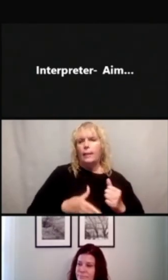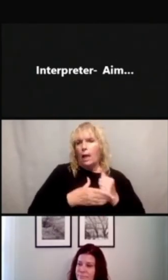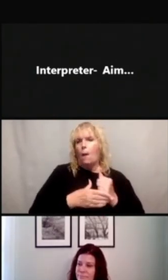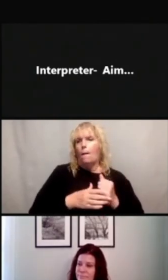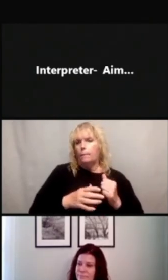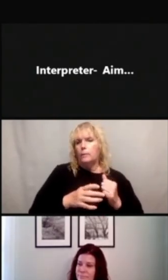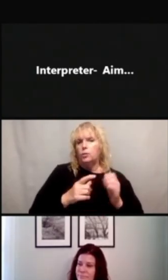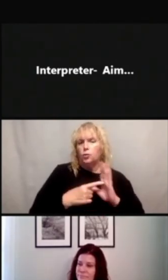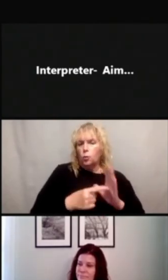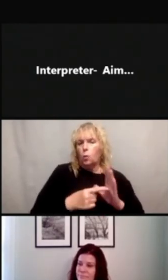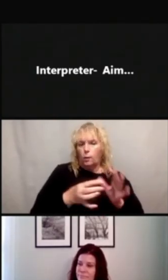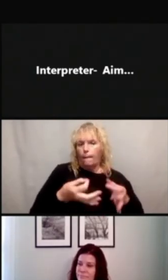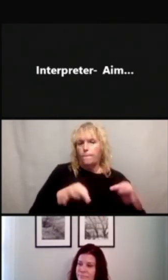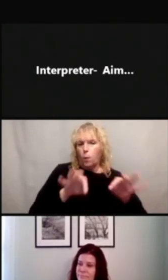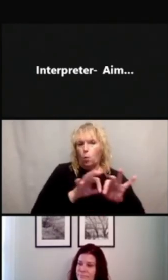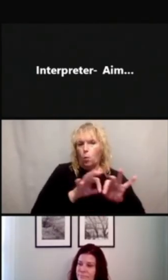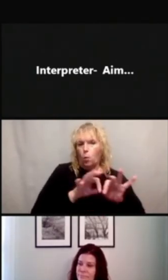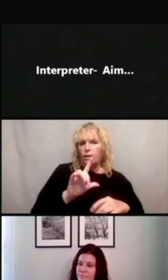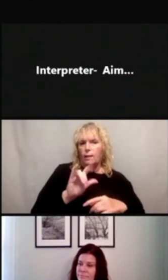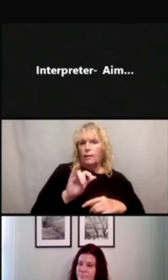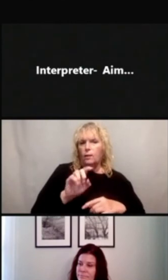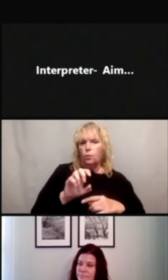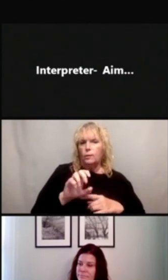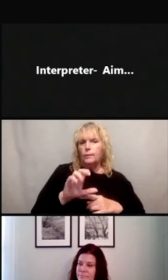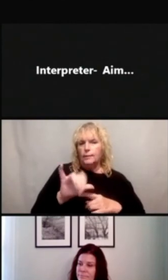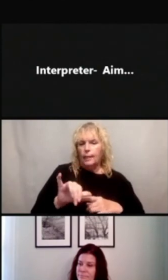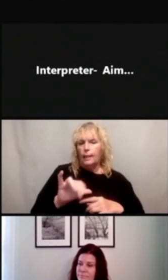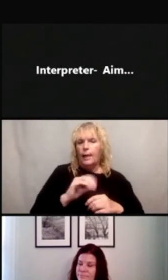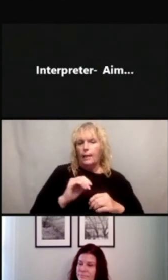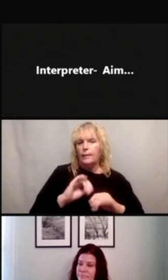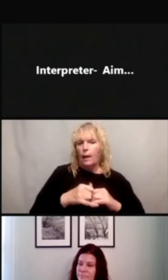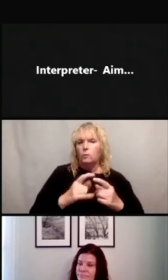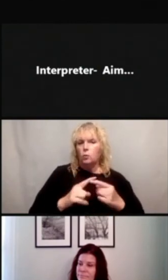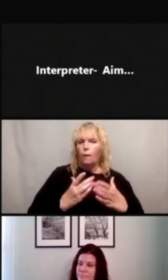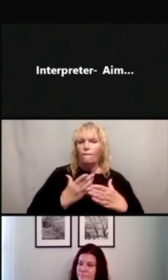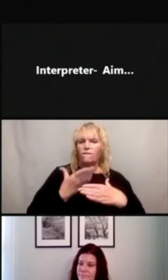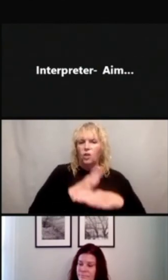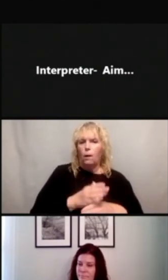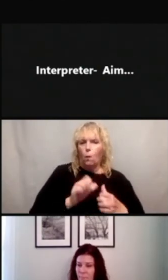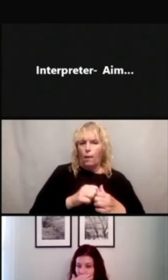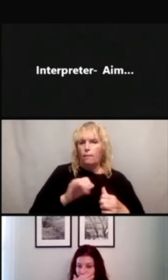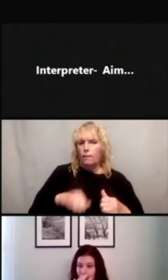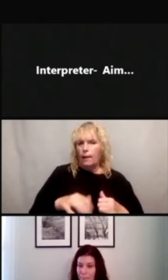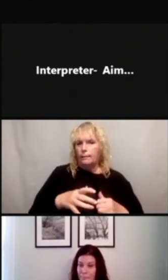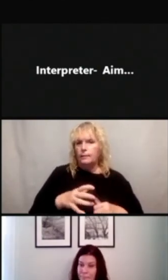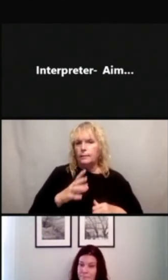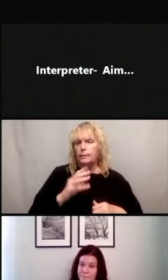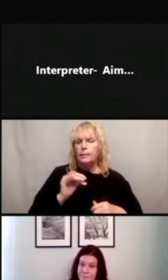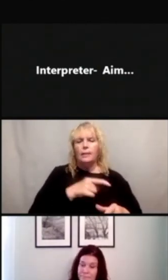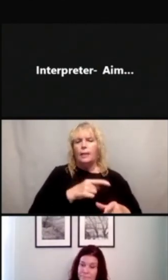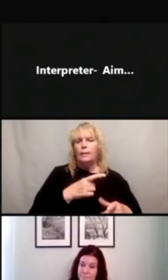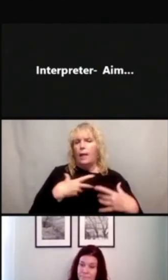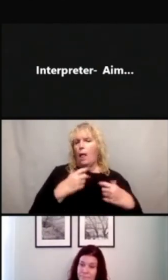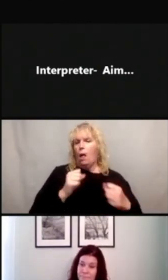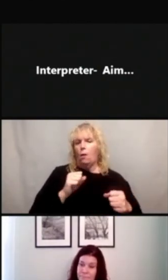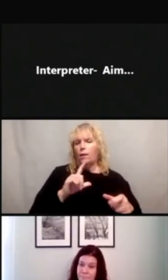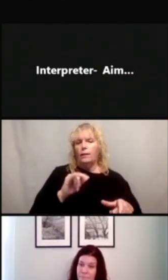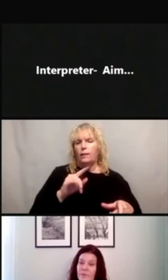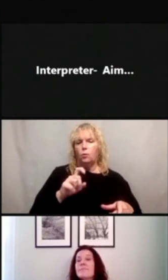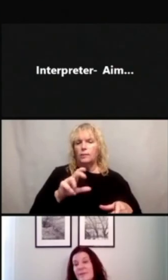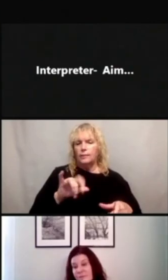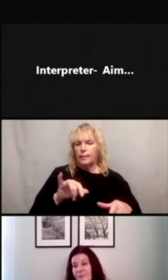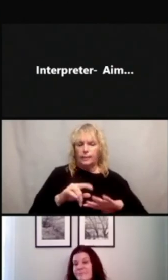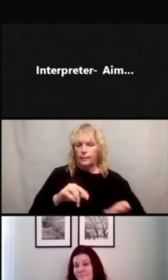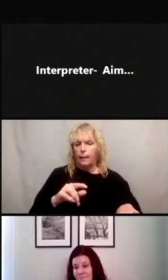importance and impact of health literacy interventions. There is this is not health literacy per se, but the county health